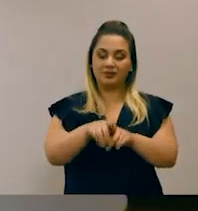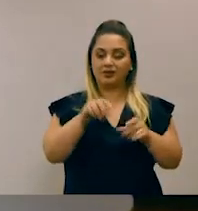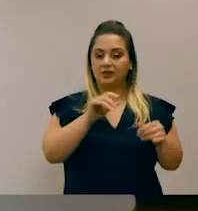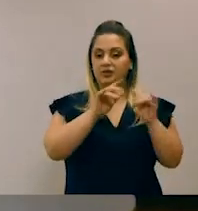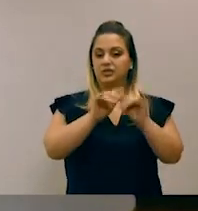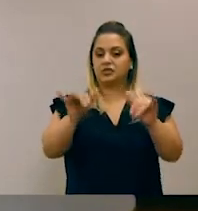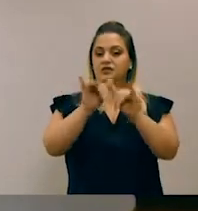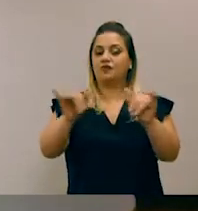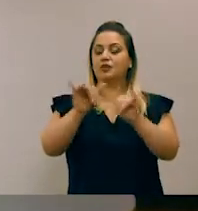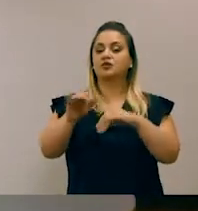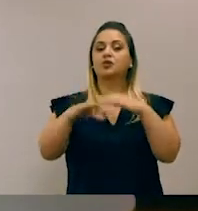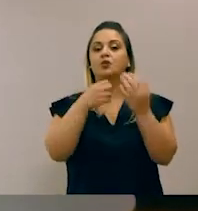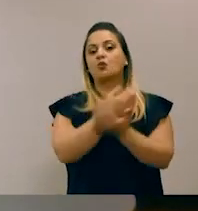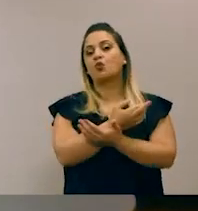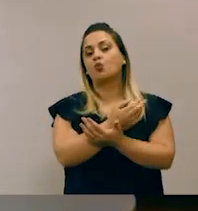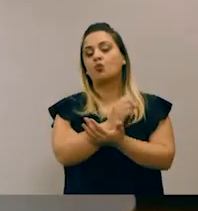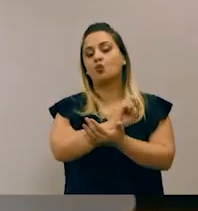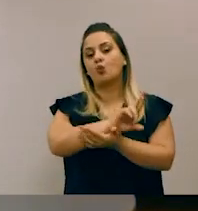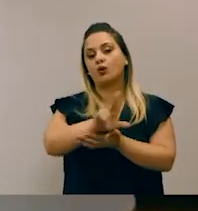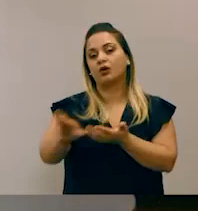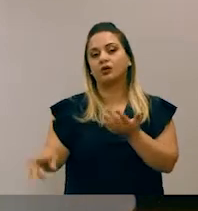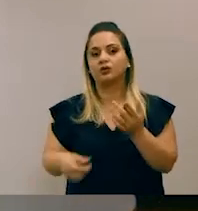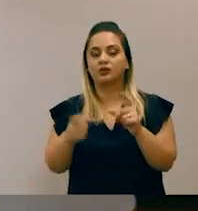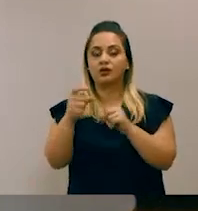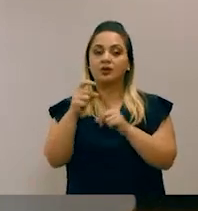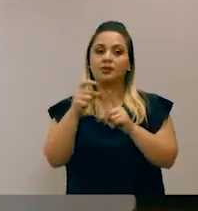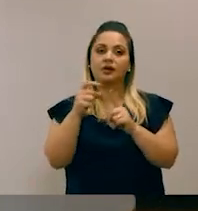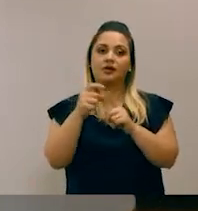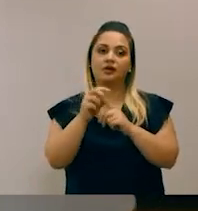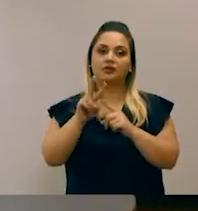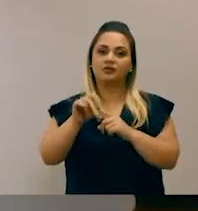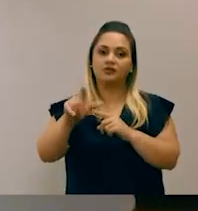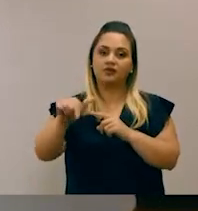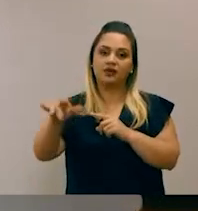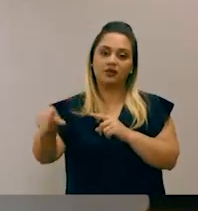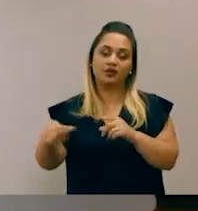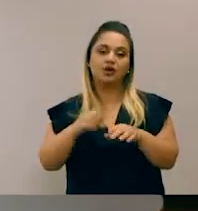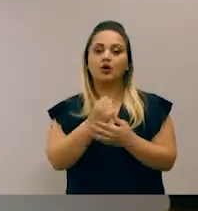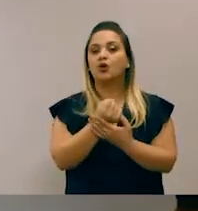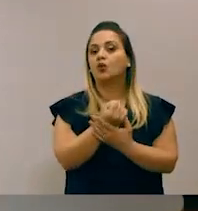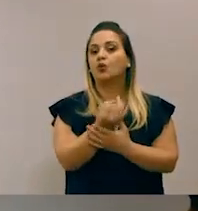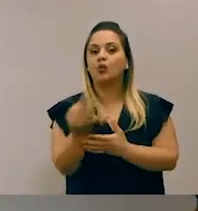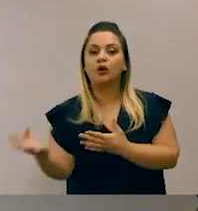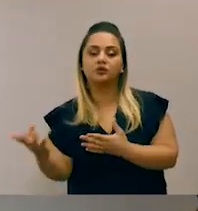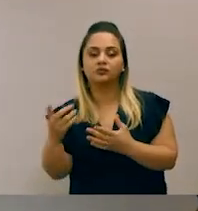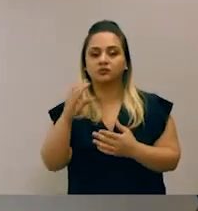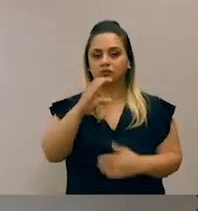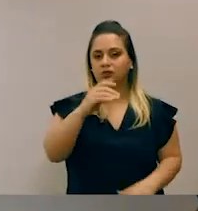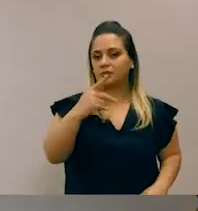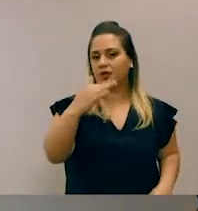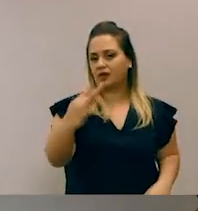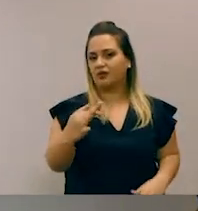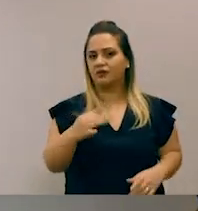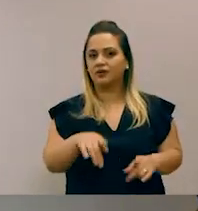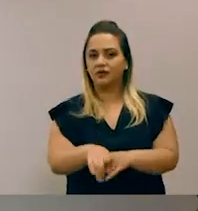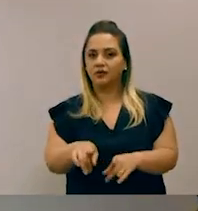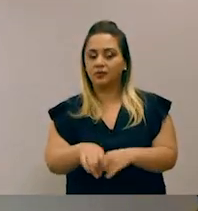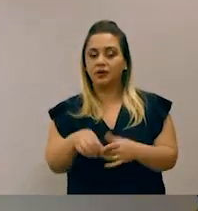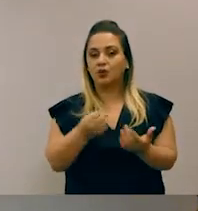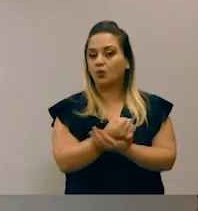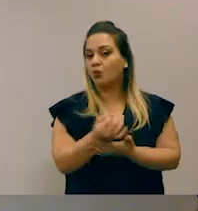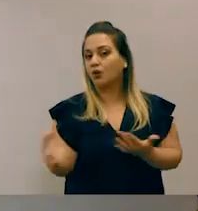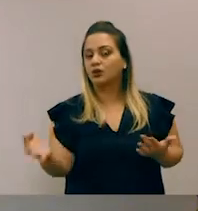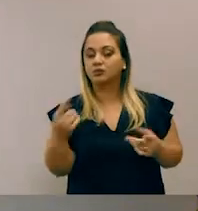these indicators. How many valid words that are in the document, how many CPF document numbers, how